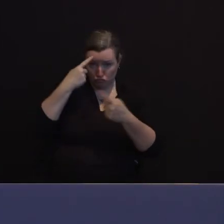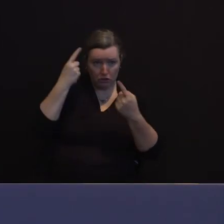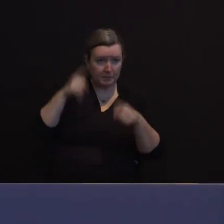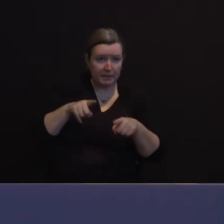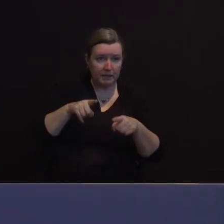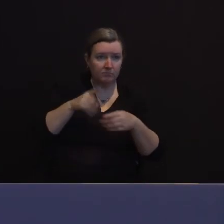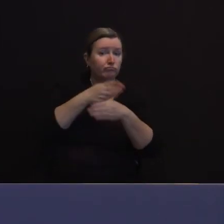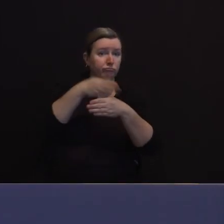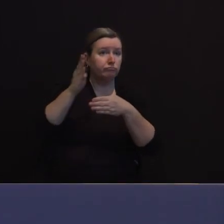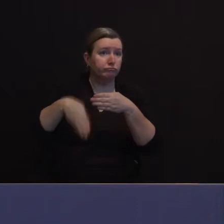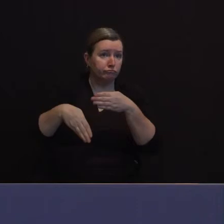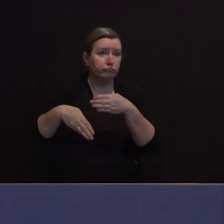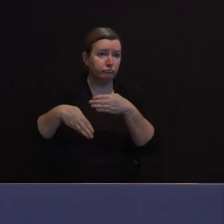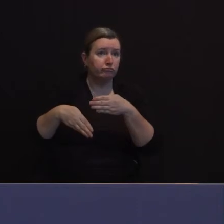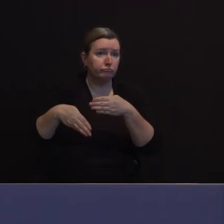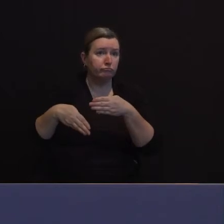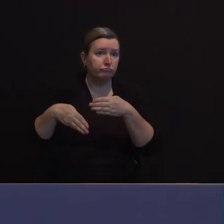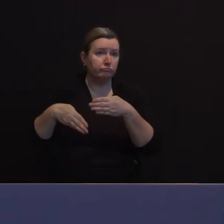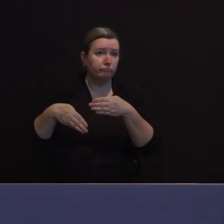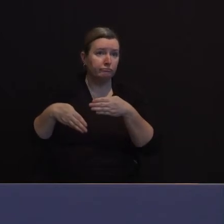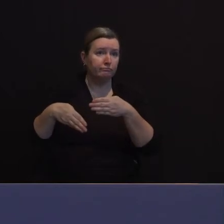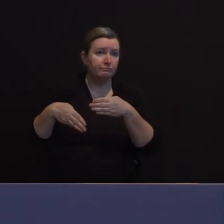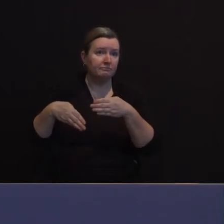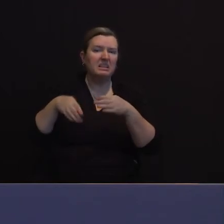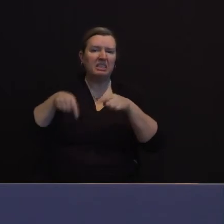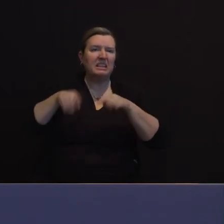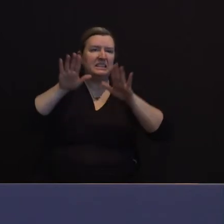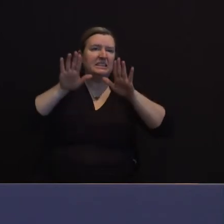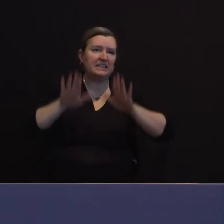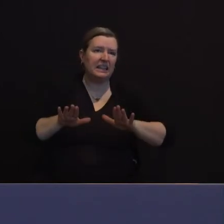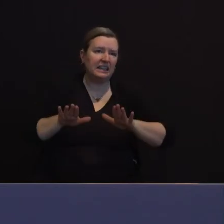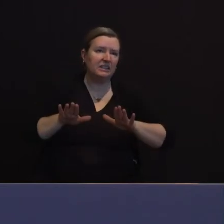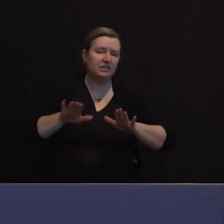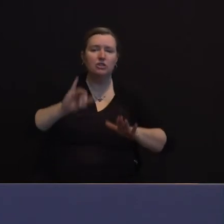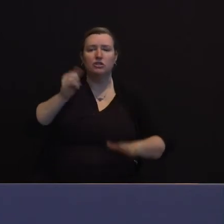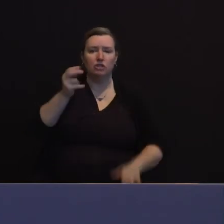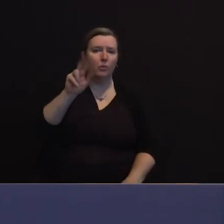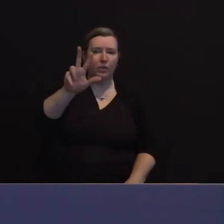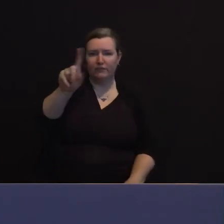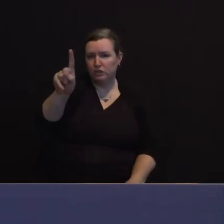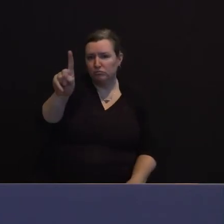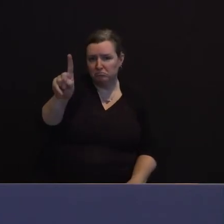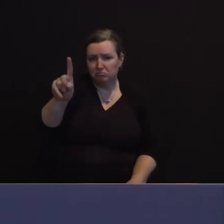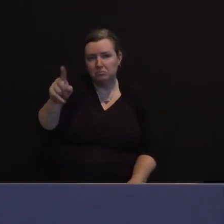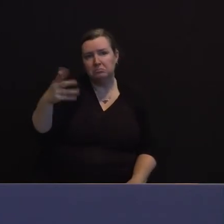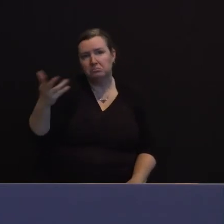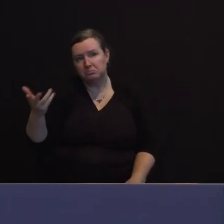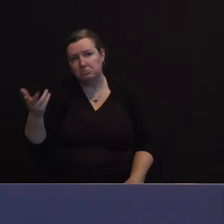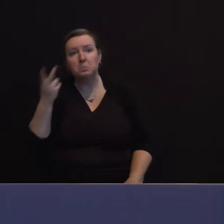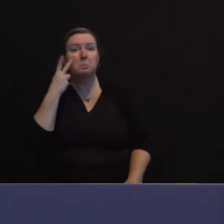extend or not. And that, in fact, is Sunday. Correct. No news, so.